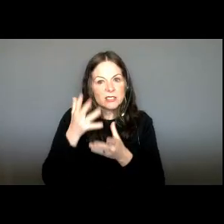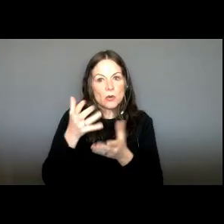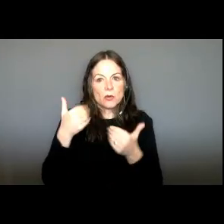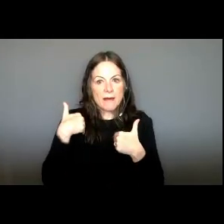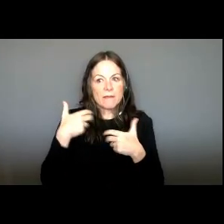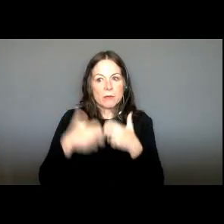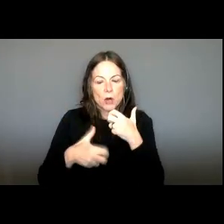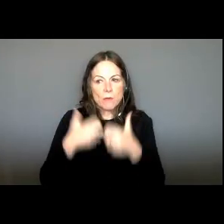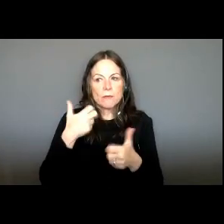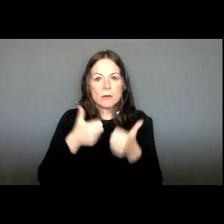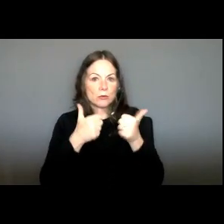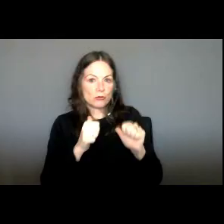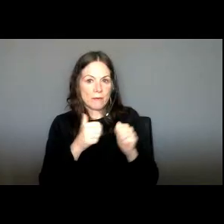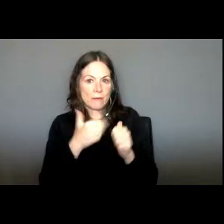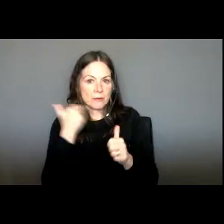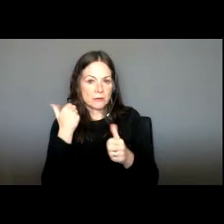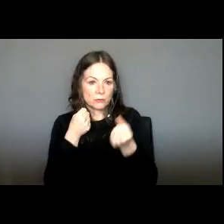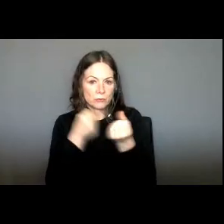is working for you.